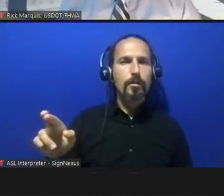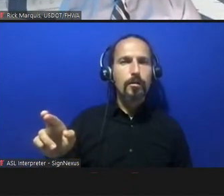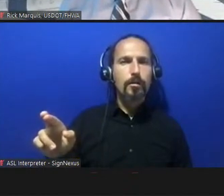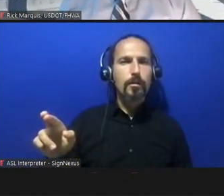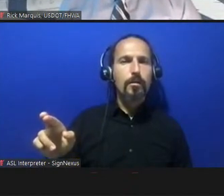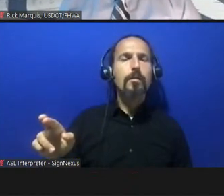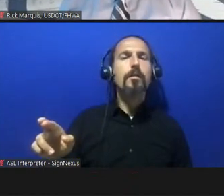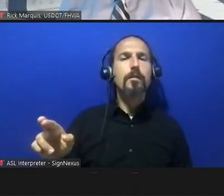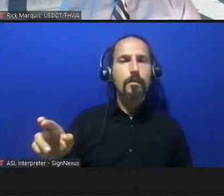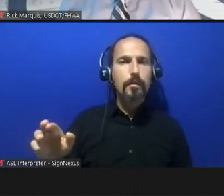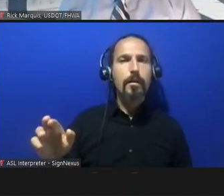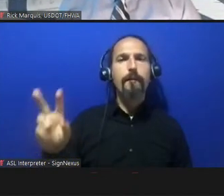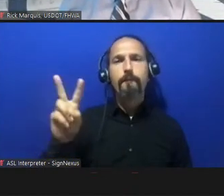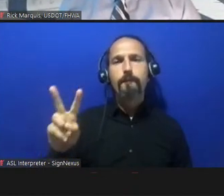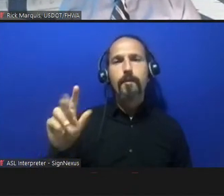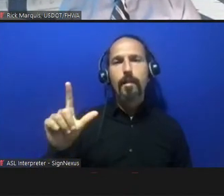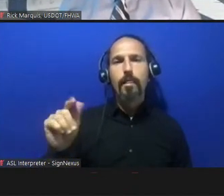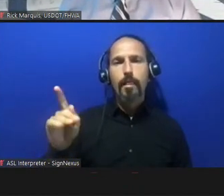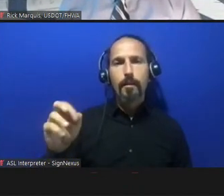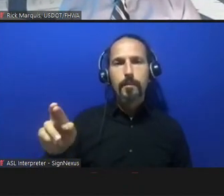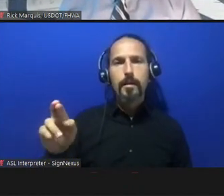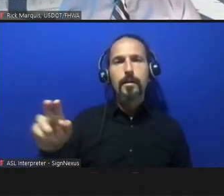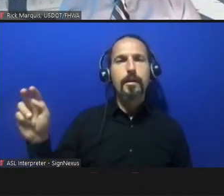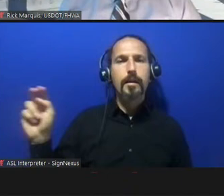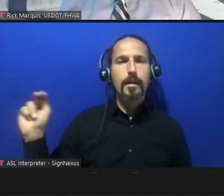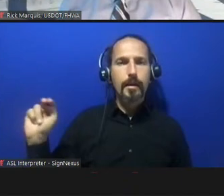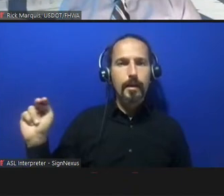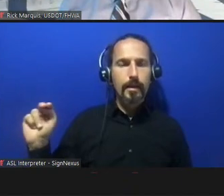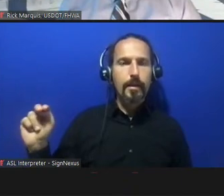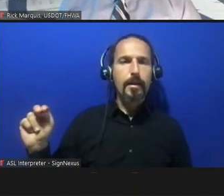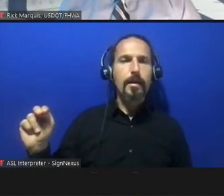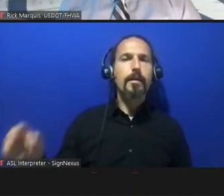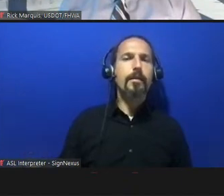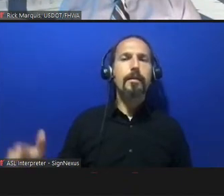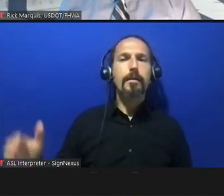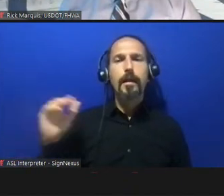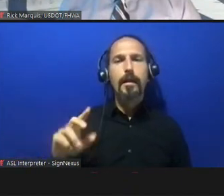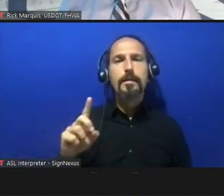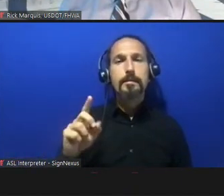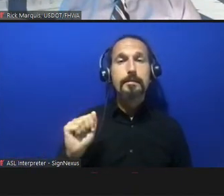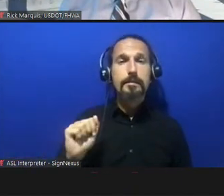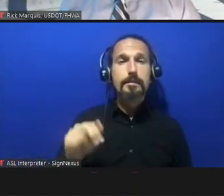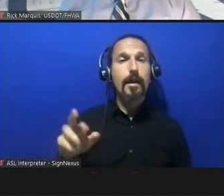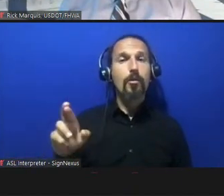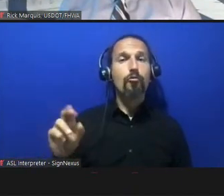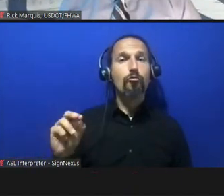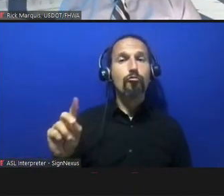our next speaker is vladimir malinsky followed by dan rodriguez